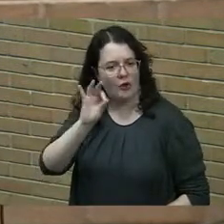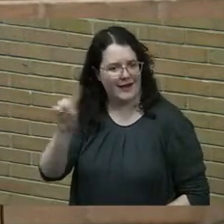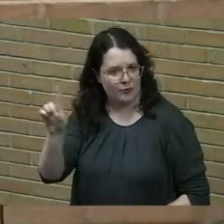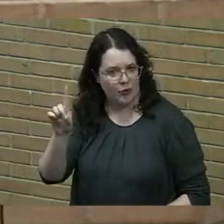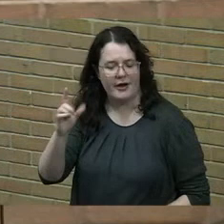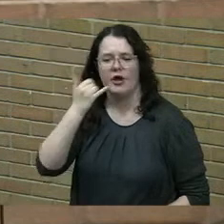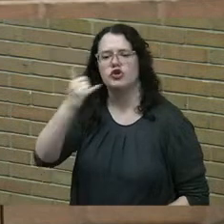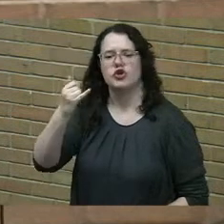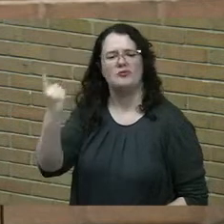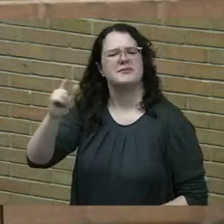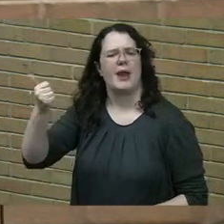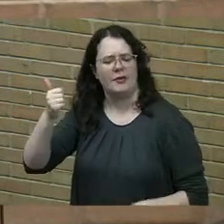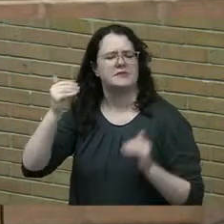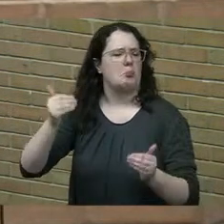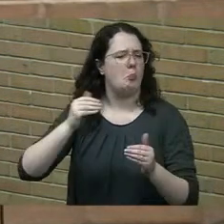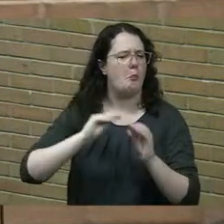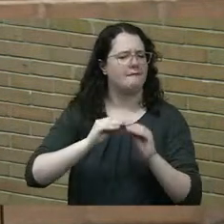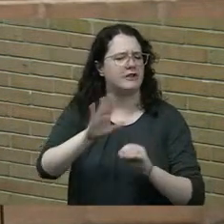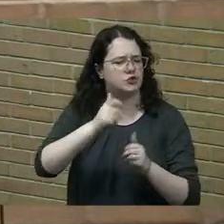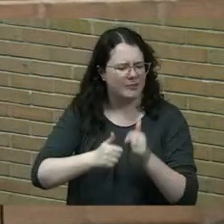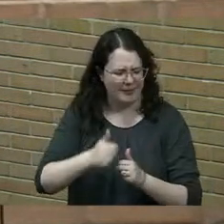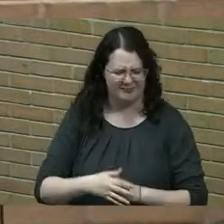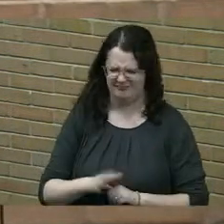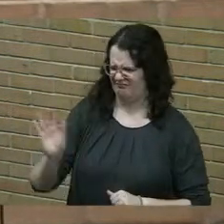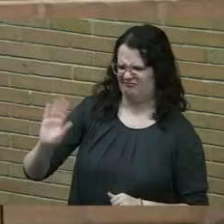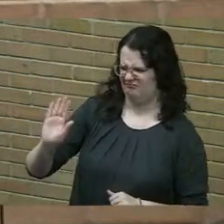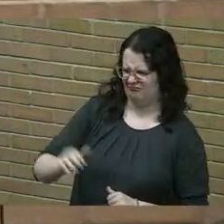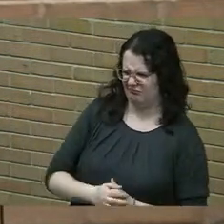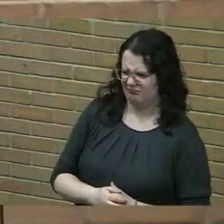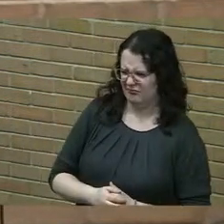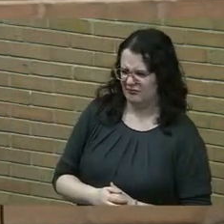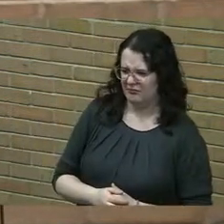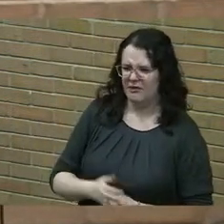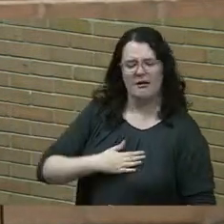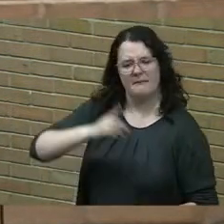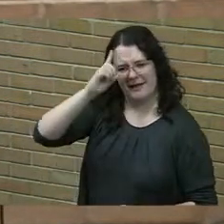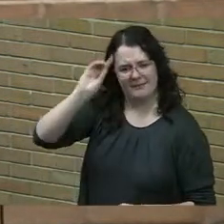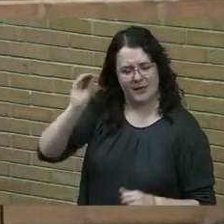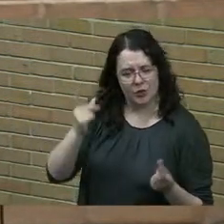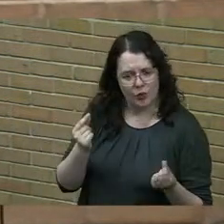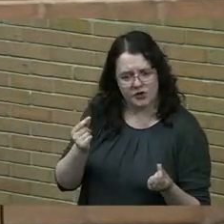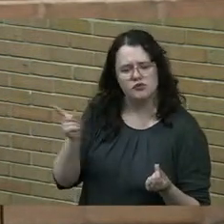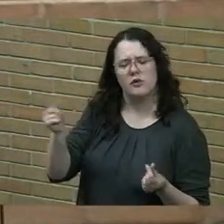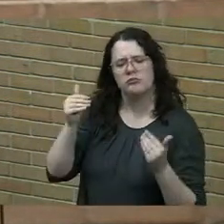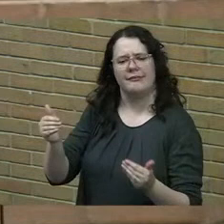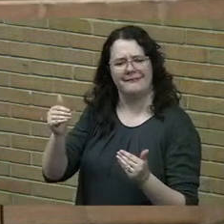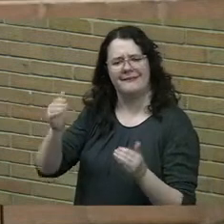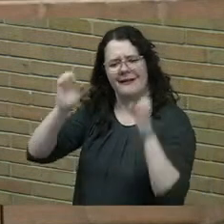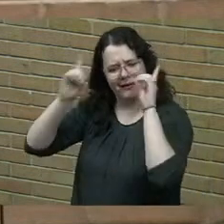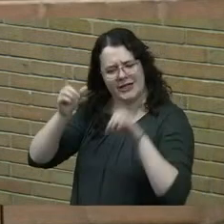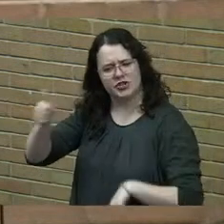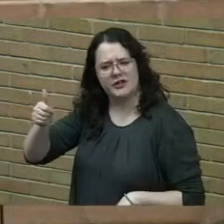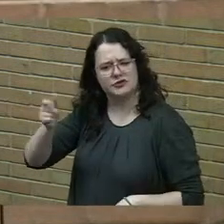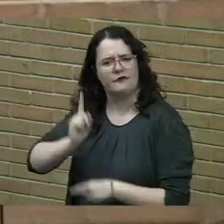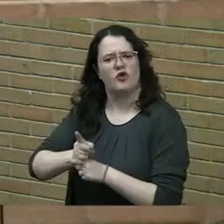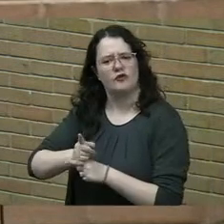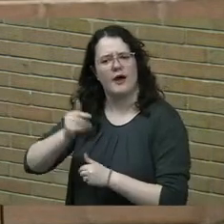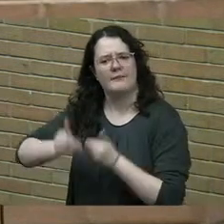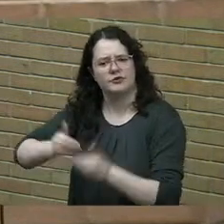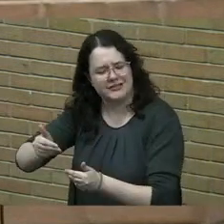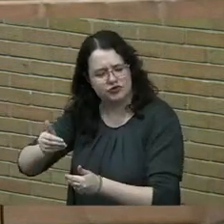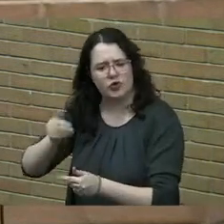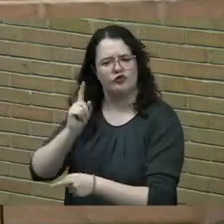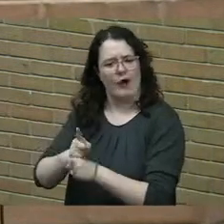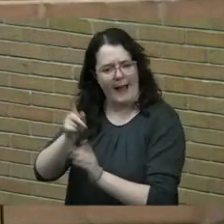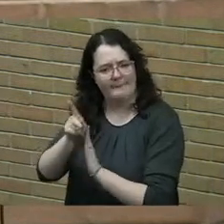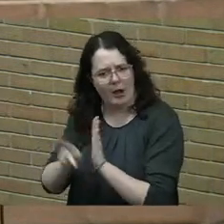fix your issue. My plea is instead educate yourself on what the correct procedure is, what the right policies